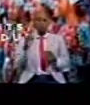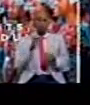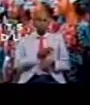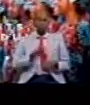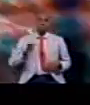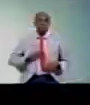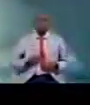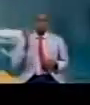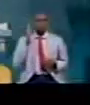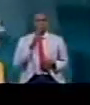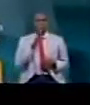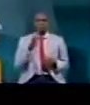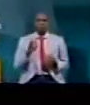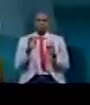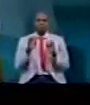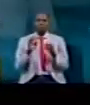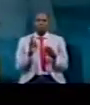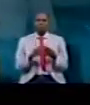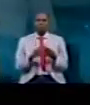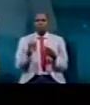some women,